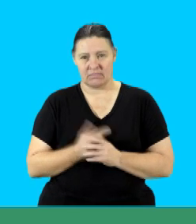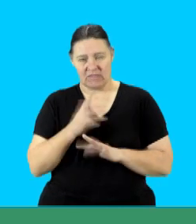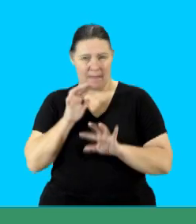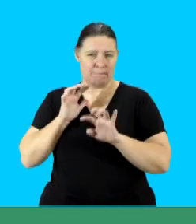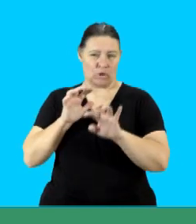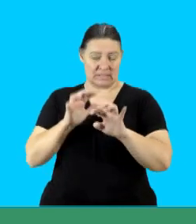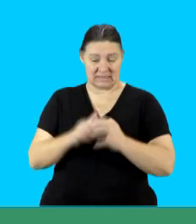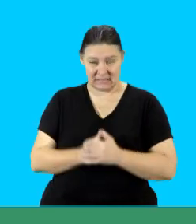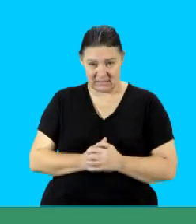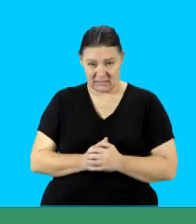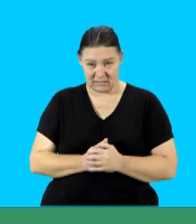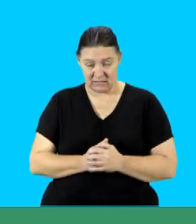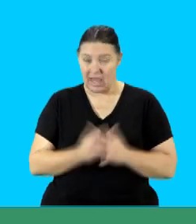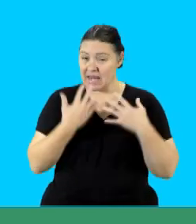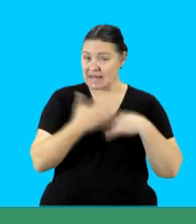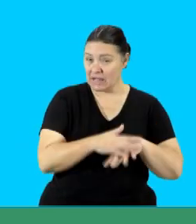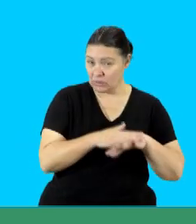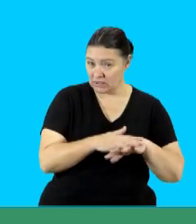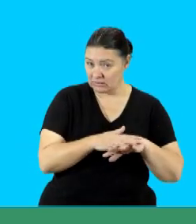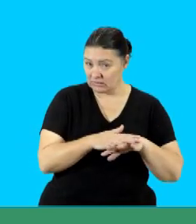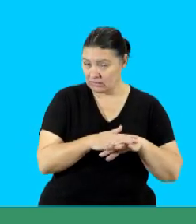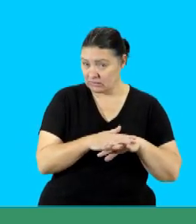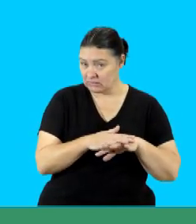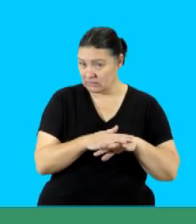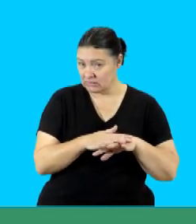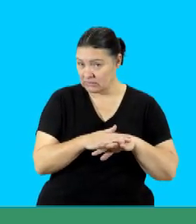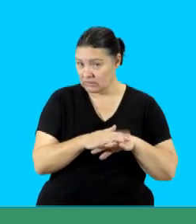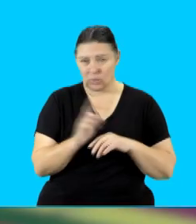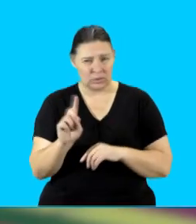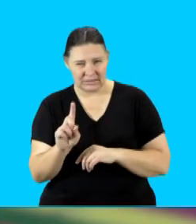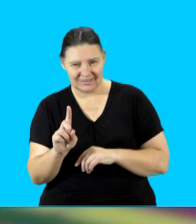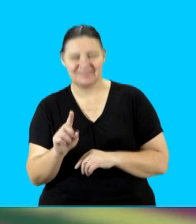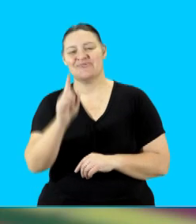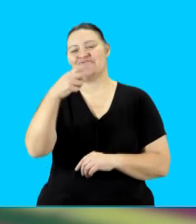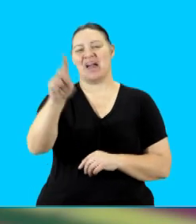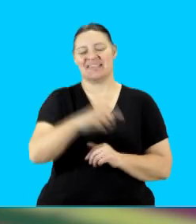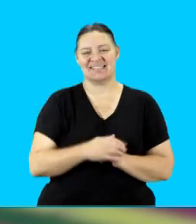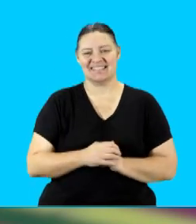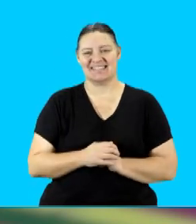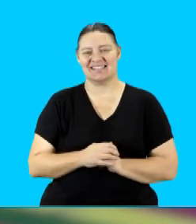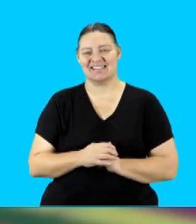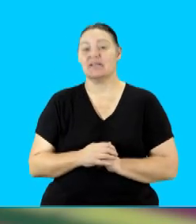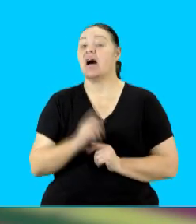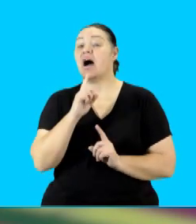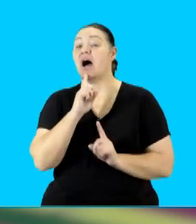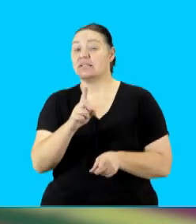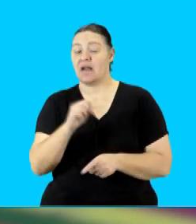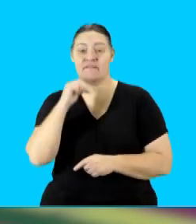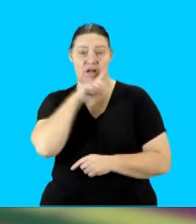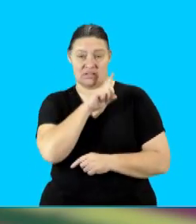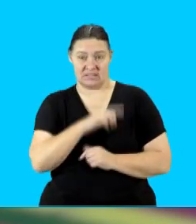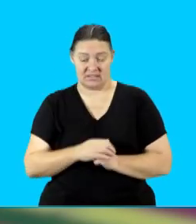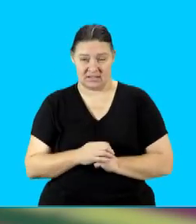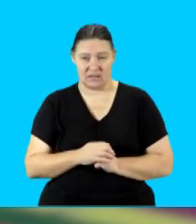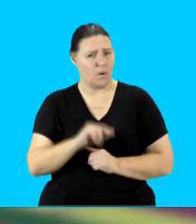law. They are protesting. Is it networking? What is it? Oh yes, you got it right.